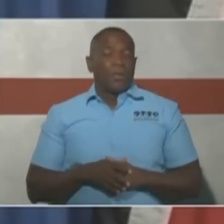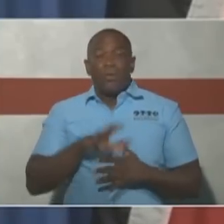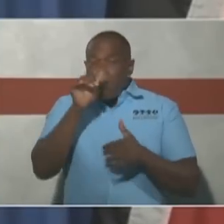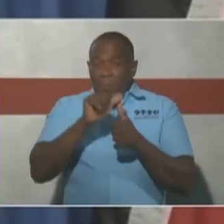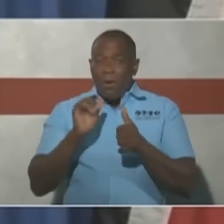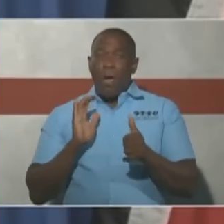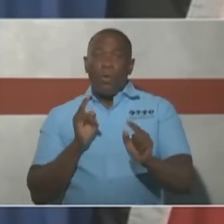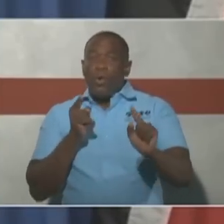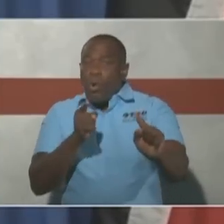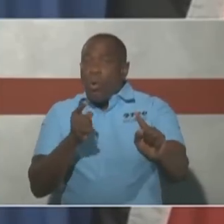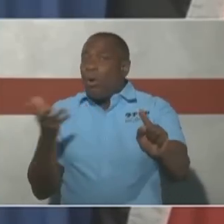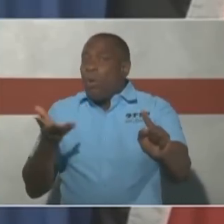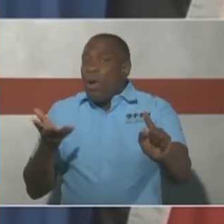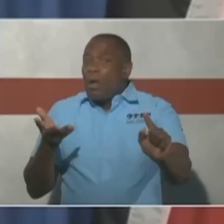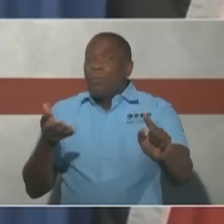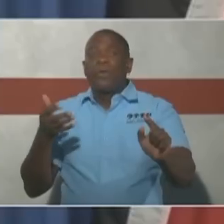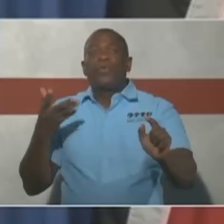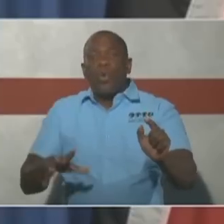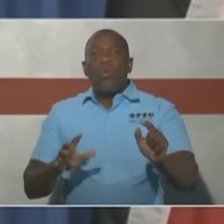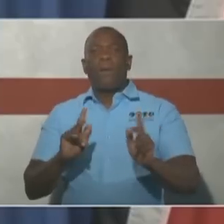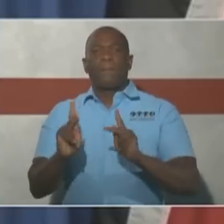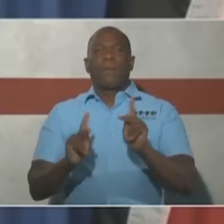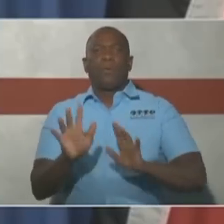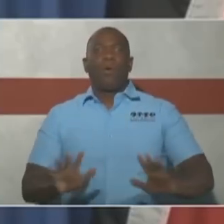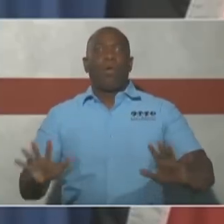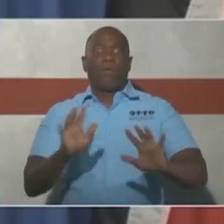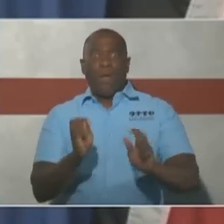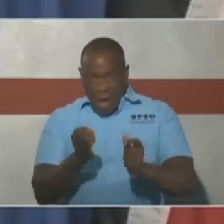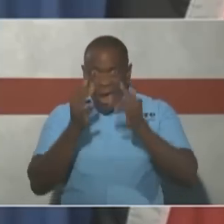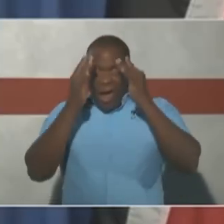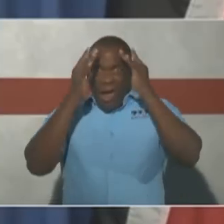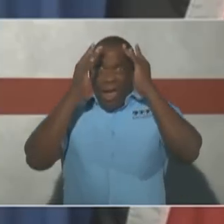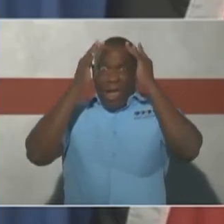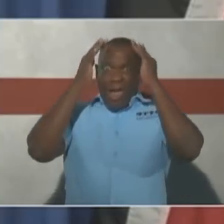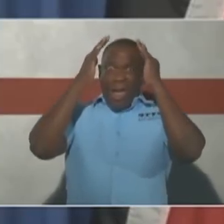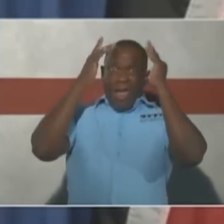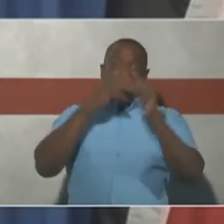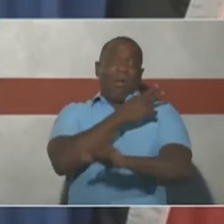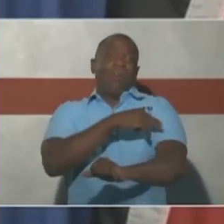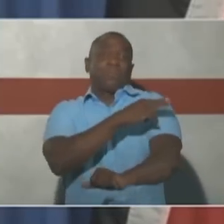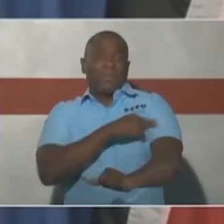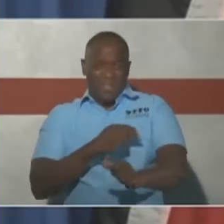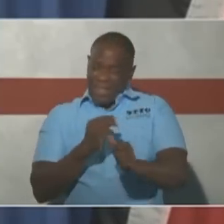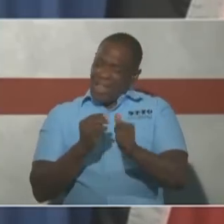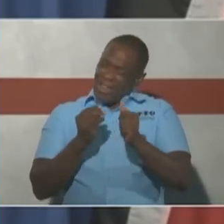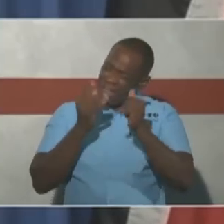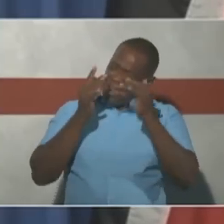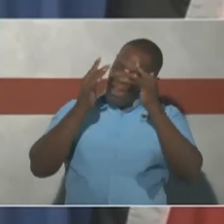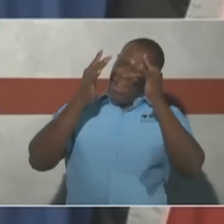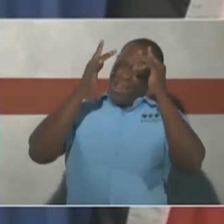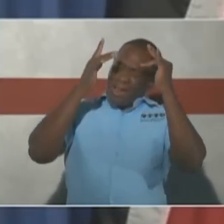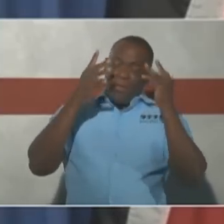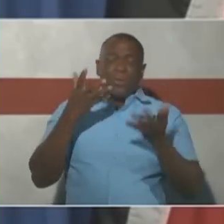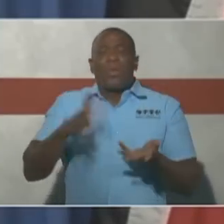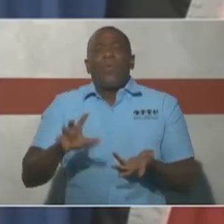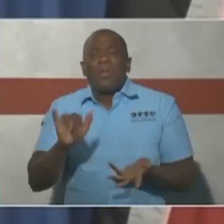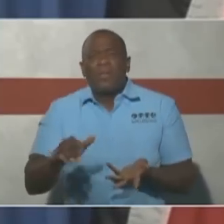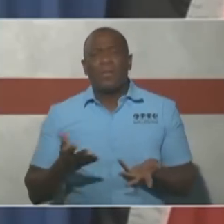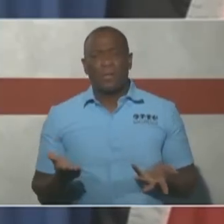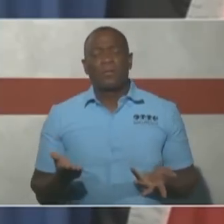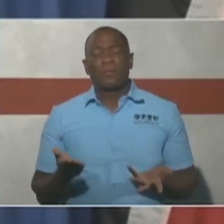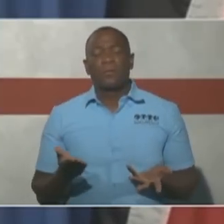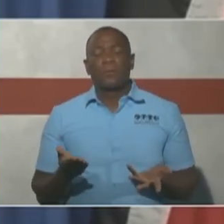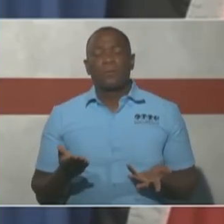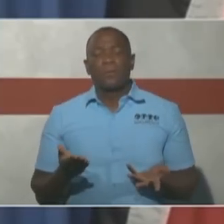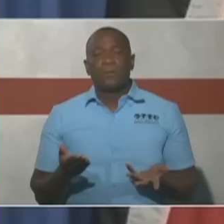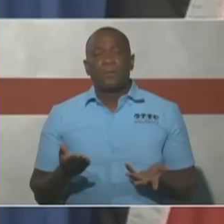got some level of immunity, naturally, the vaccinated population would have slow down the rate